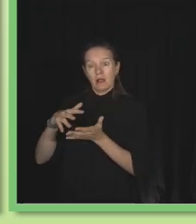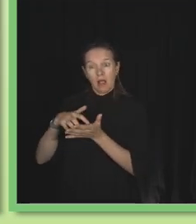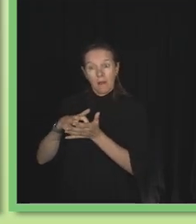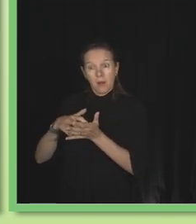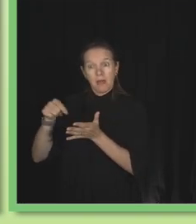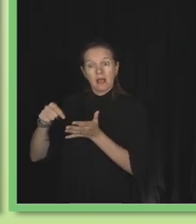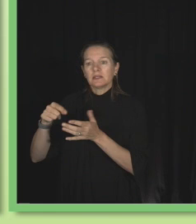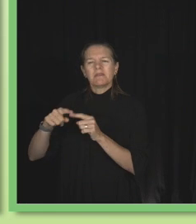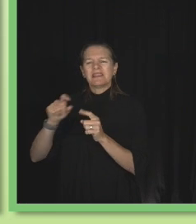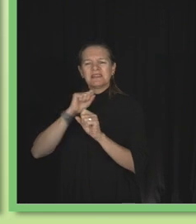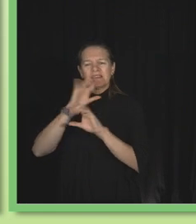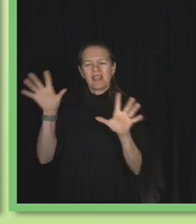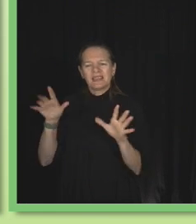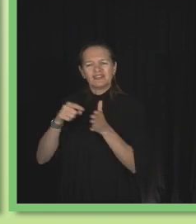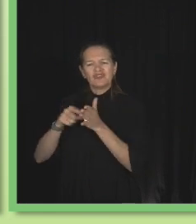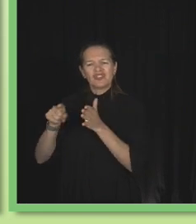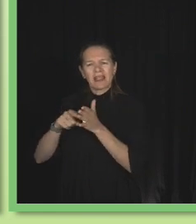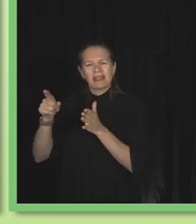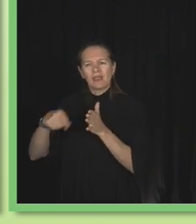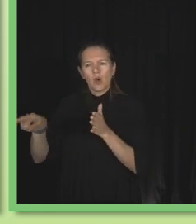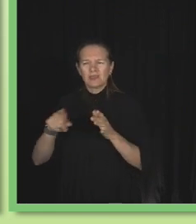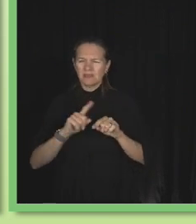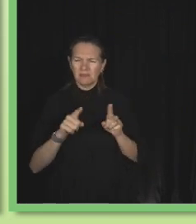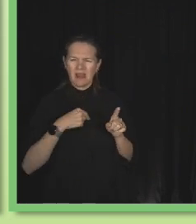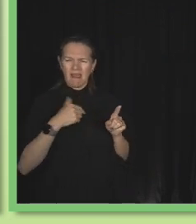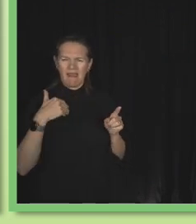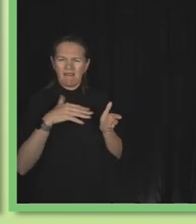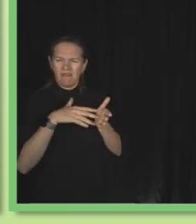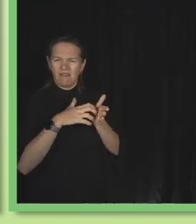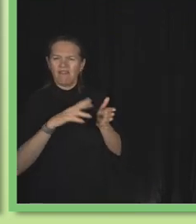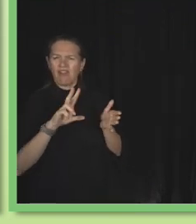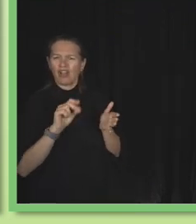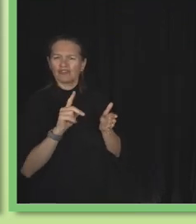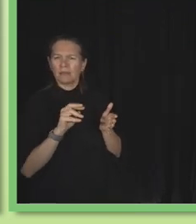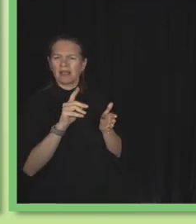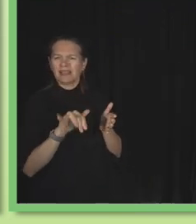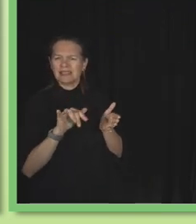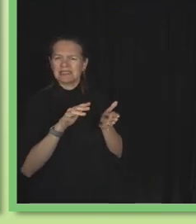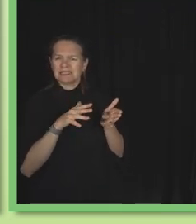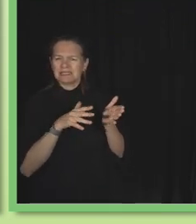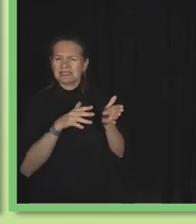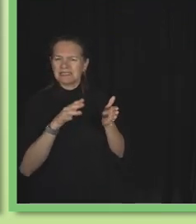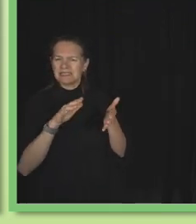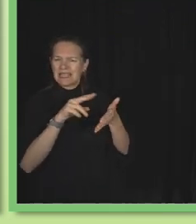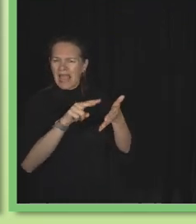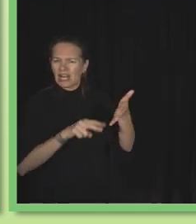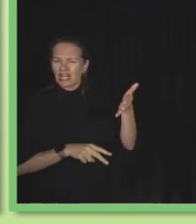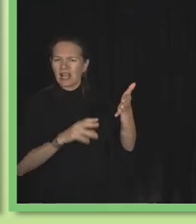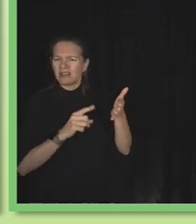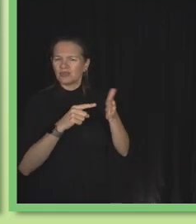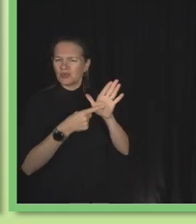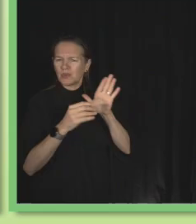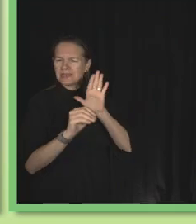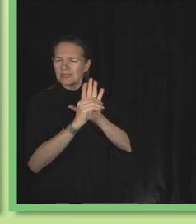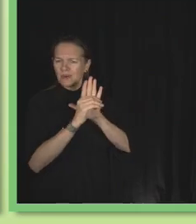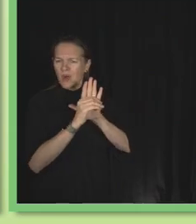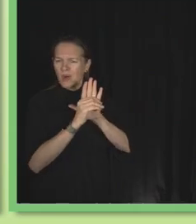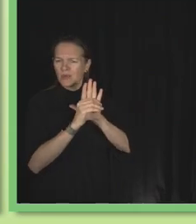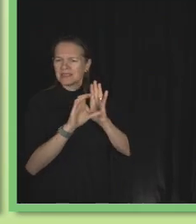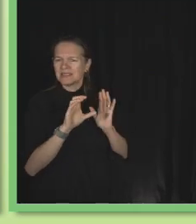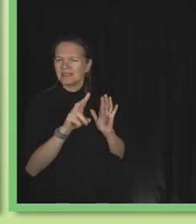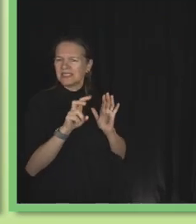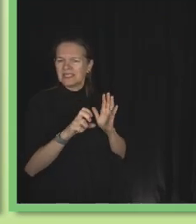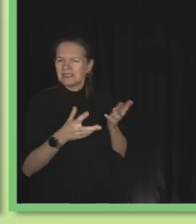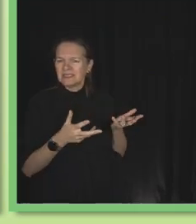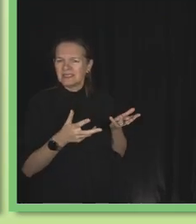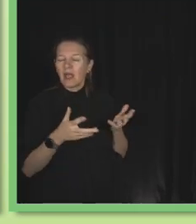is actually checking them. But I have a vulnerability scanner, and it shows 0 CVEs. Oh, yeah. So in this case, the